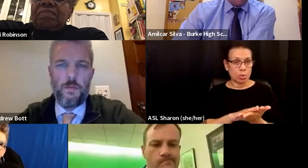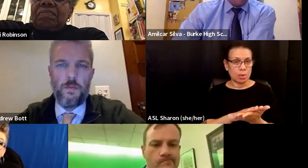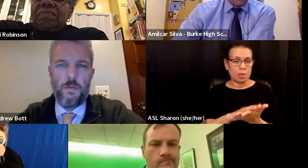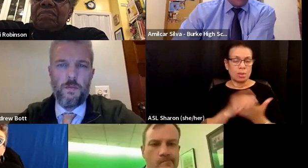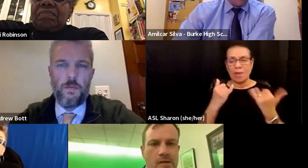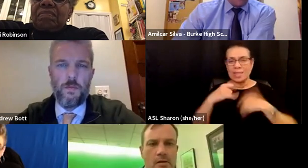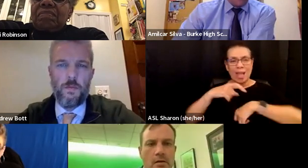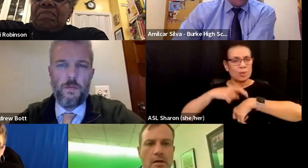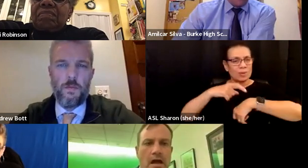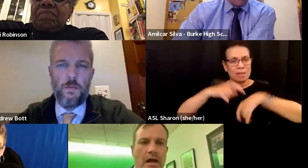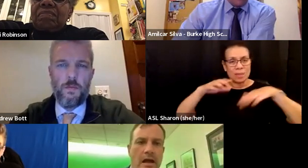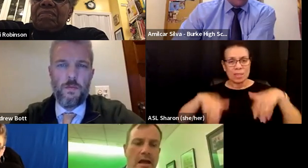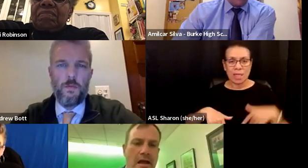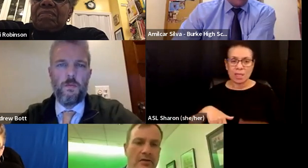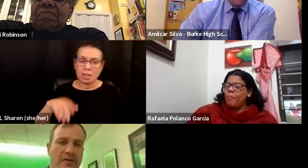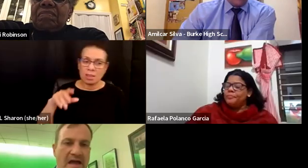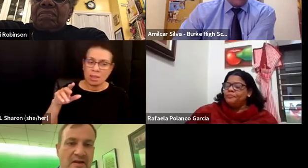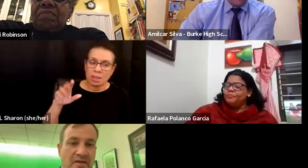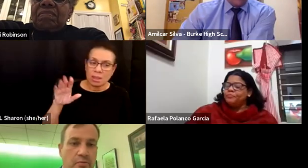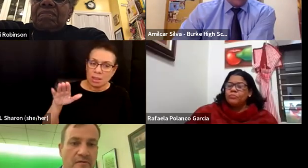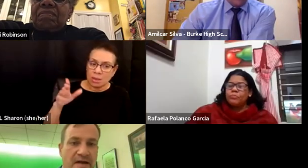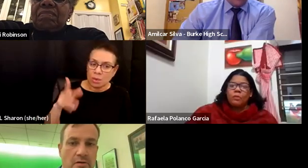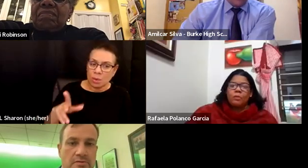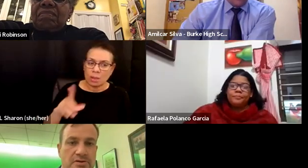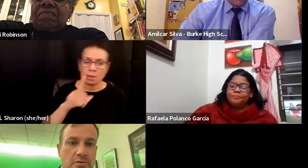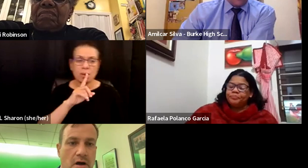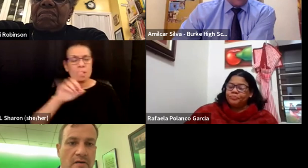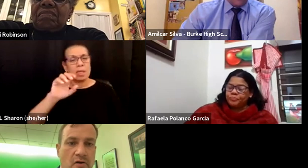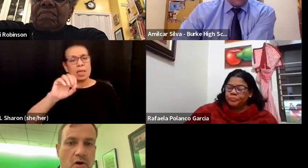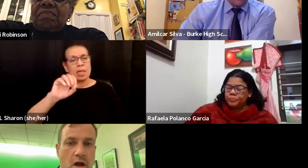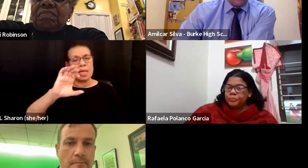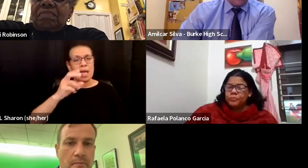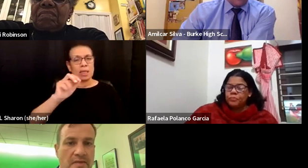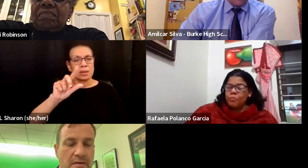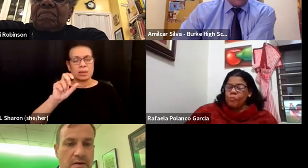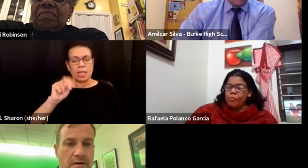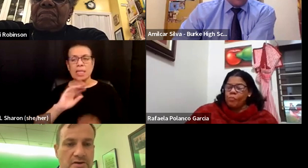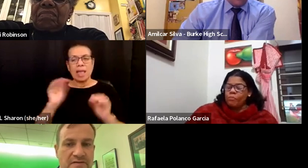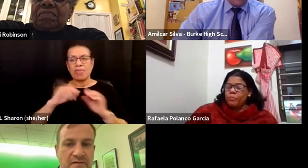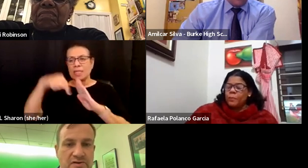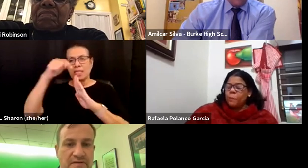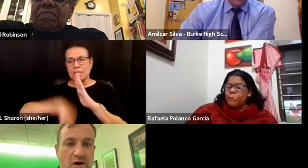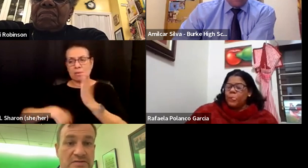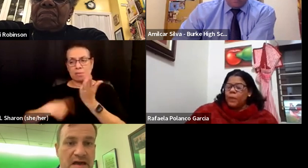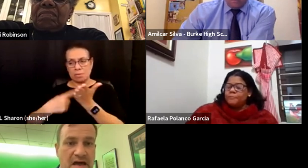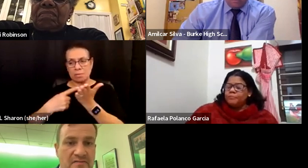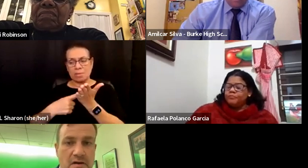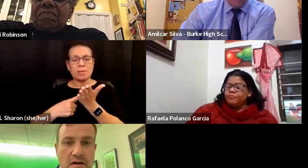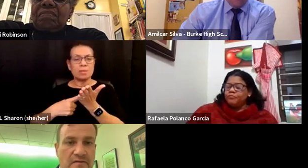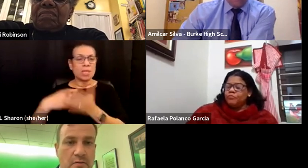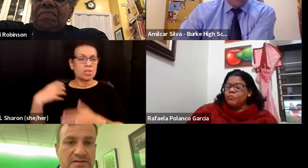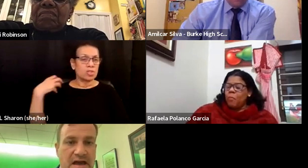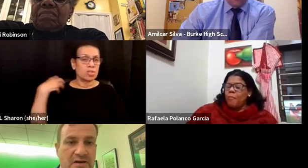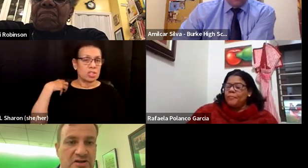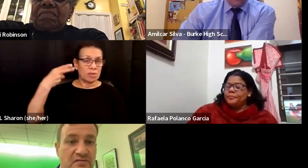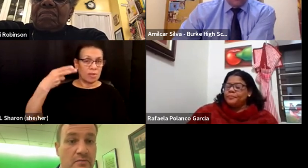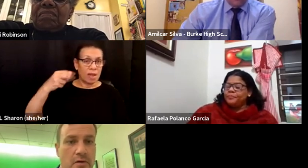drew i don't know if you want to speak a little bit on that i don't think i have anything profound to offer i think maybe chief chief harris might have uh